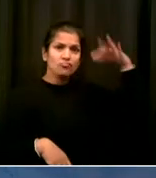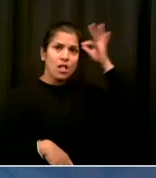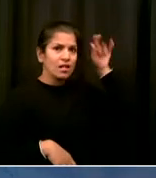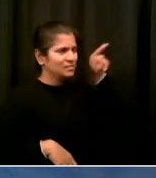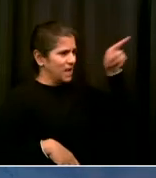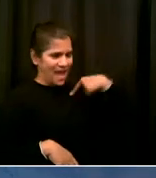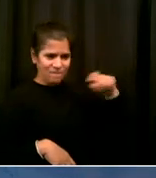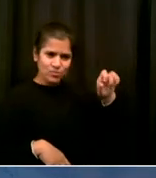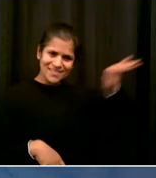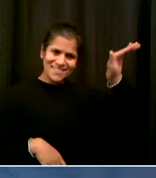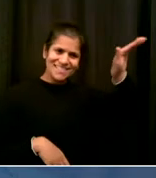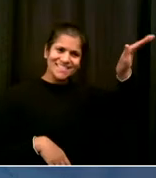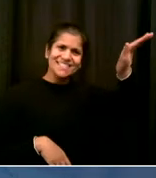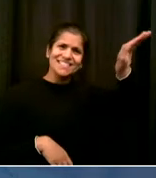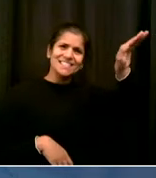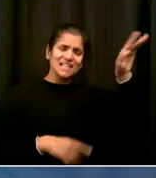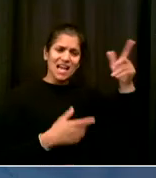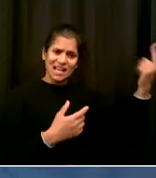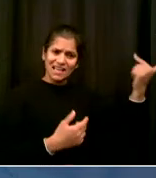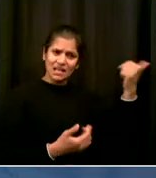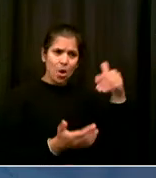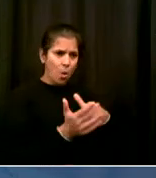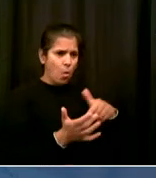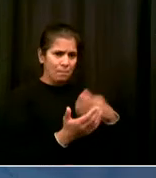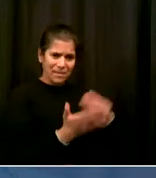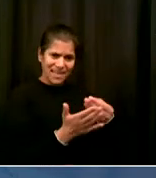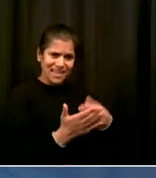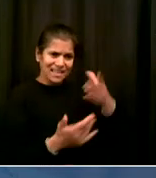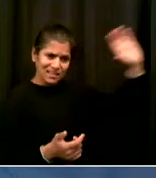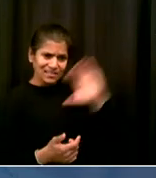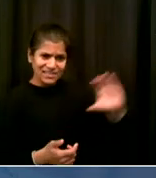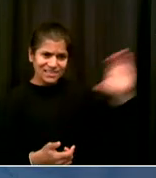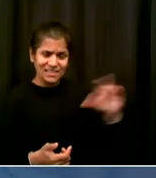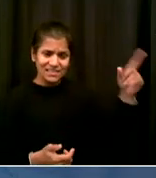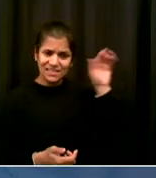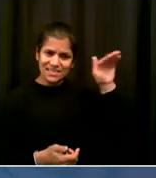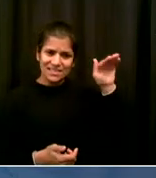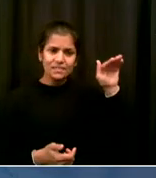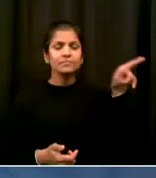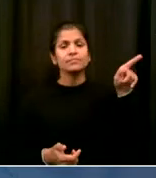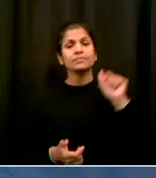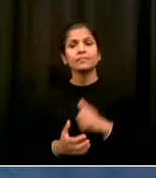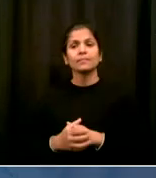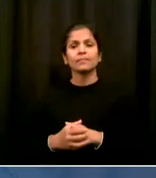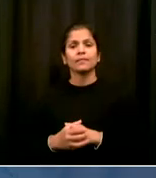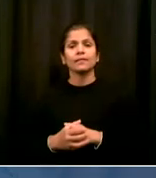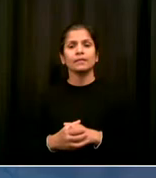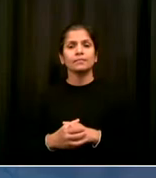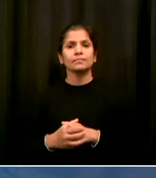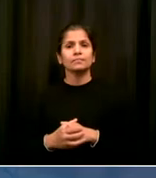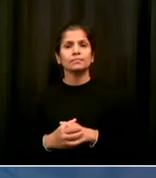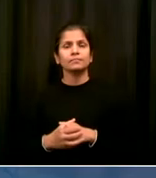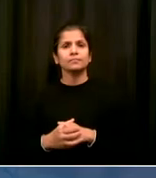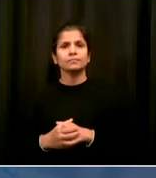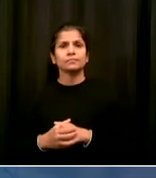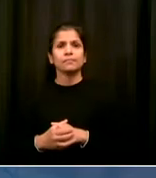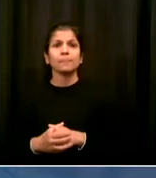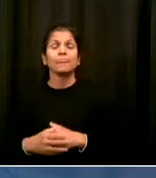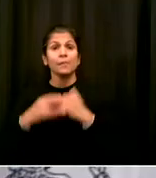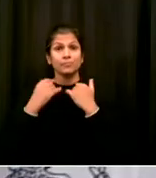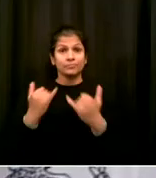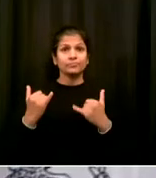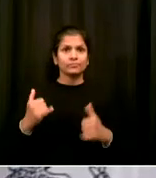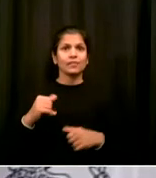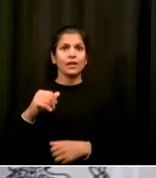here. All right, now, there's a lot of good news ahead, a lot of good news ahead. 2021 is going to be a good news